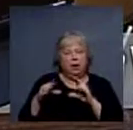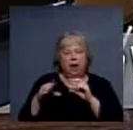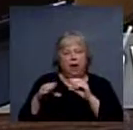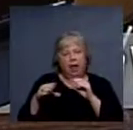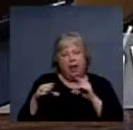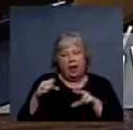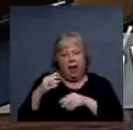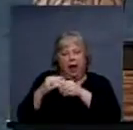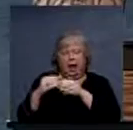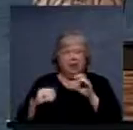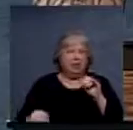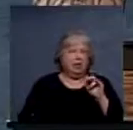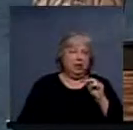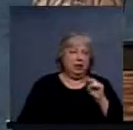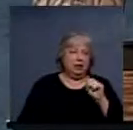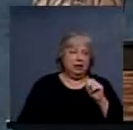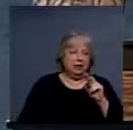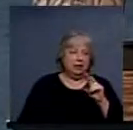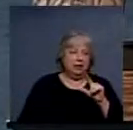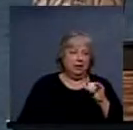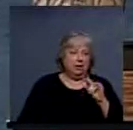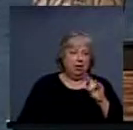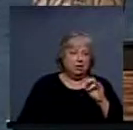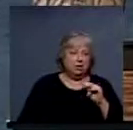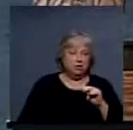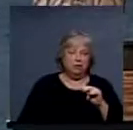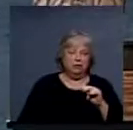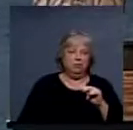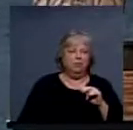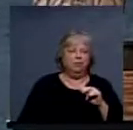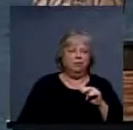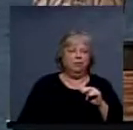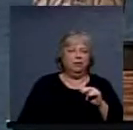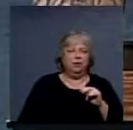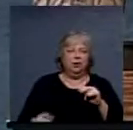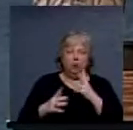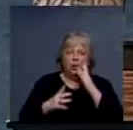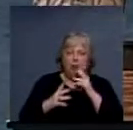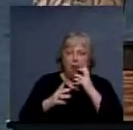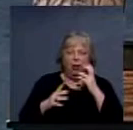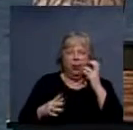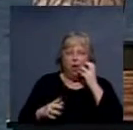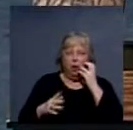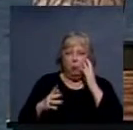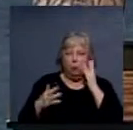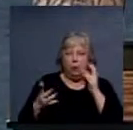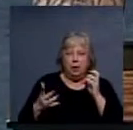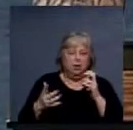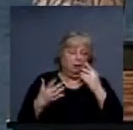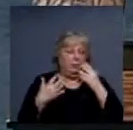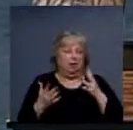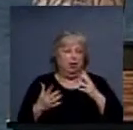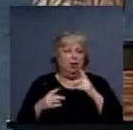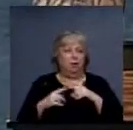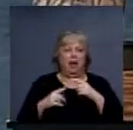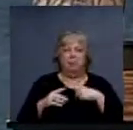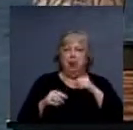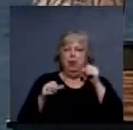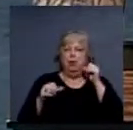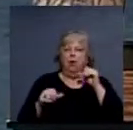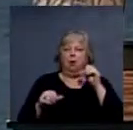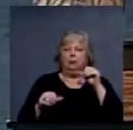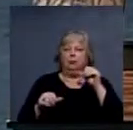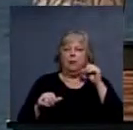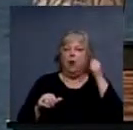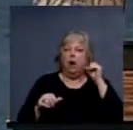be? I don't know at this time, but I was actually very surprised. I've been in the audio business for a long period